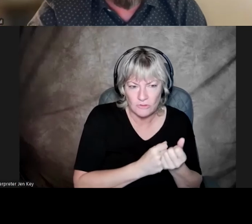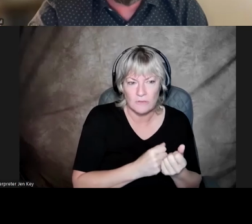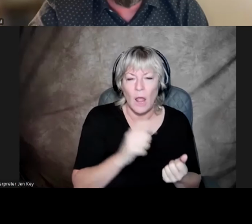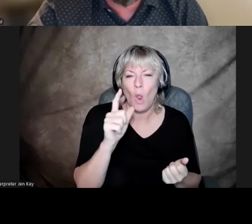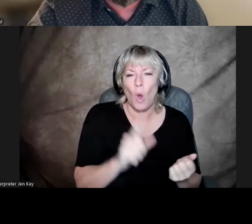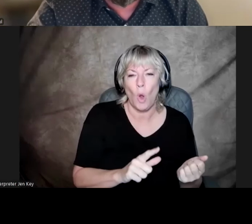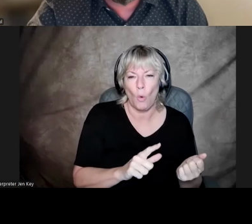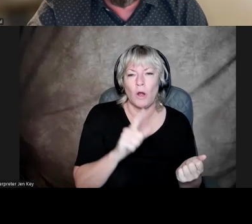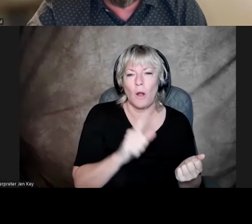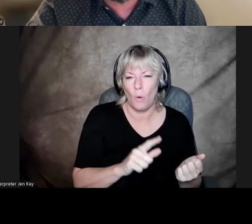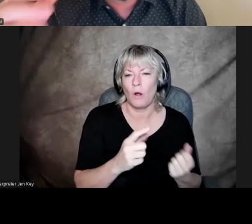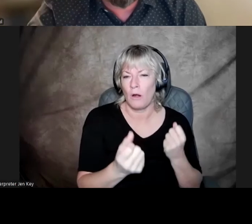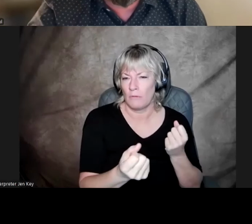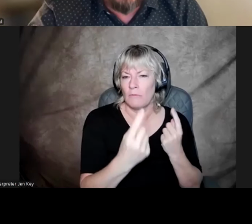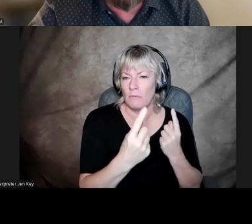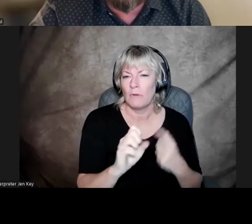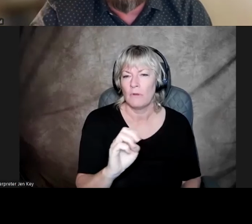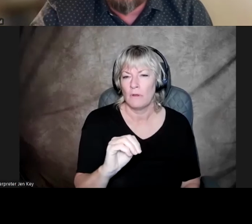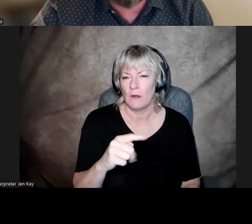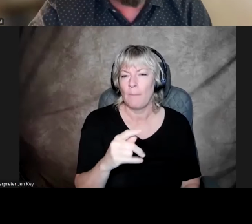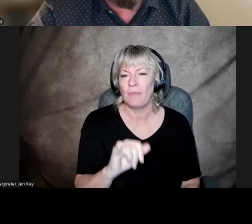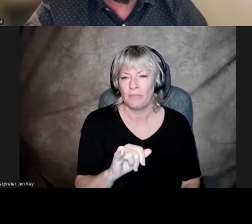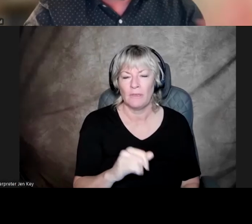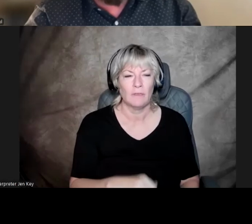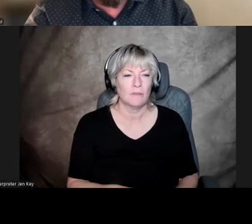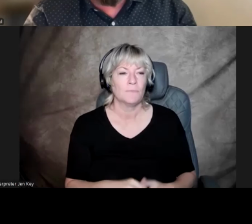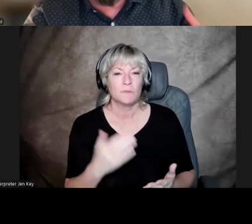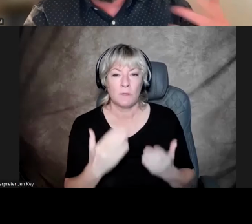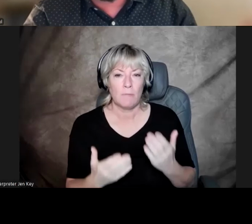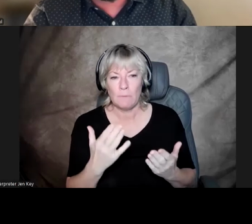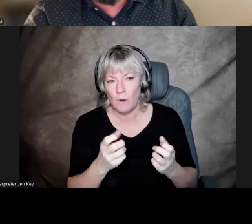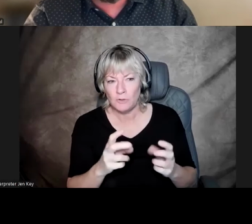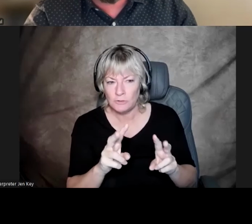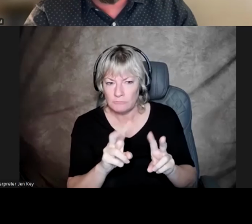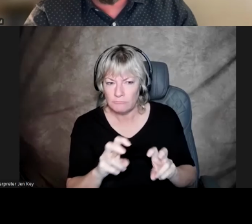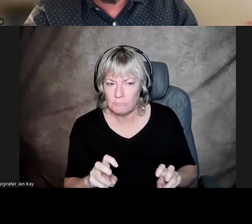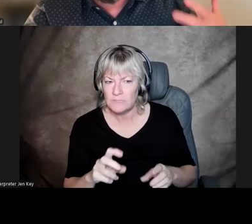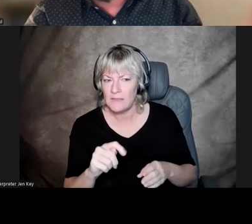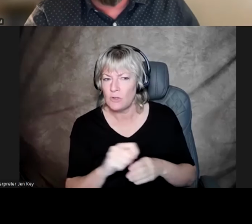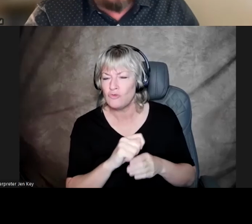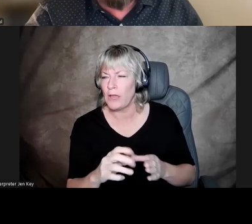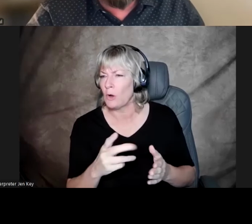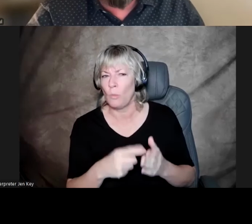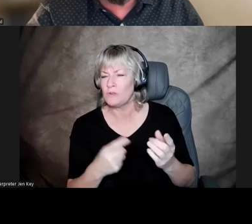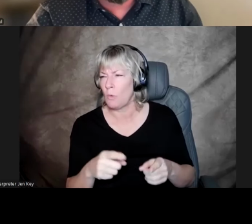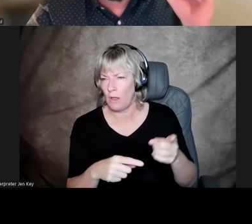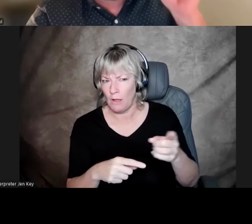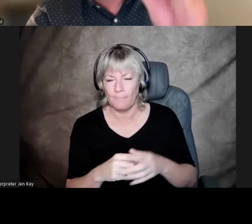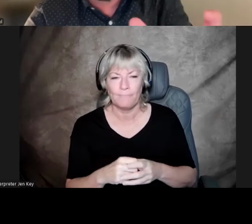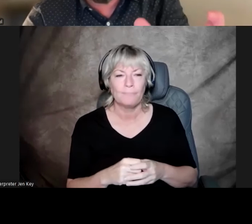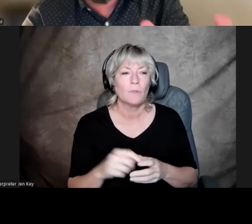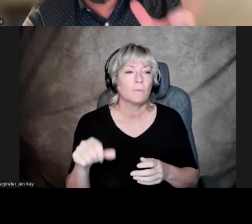and it might be a topic where we'd want to dig in a little bit more and get a trainer to look and see what's happening there. Here's another example